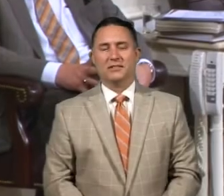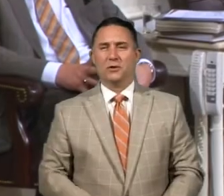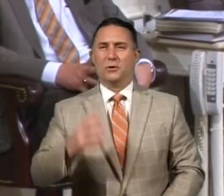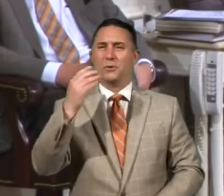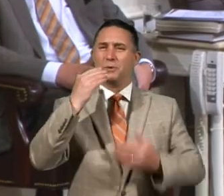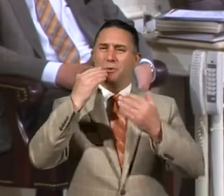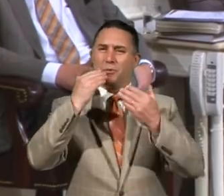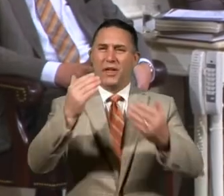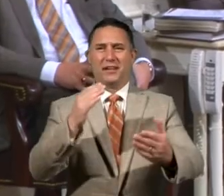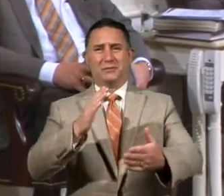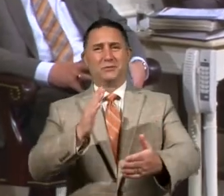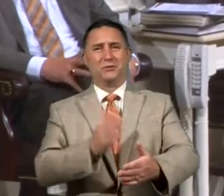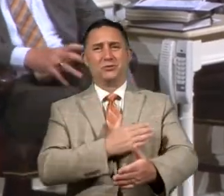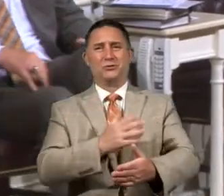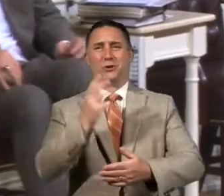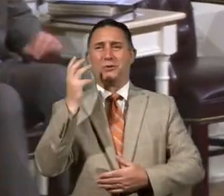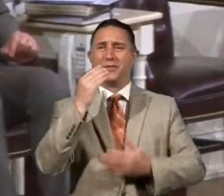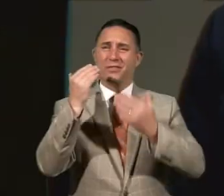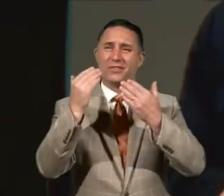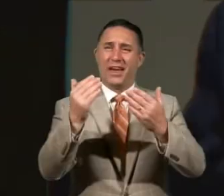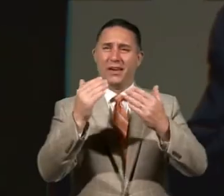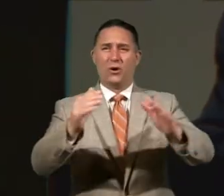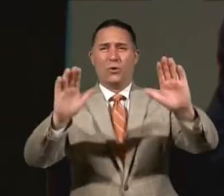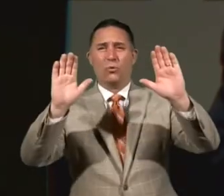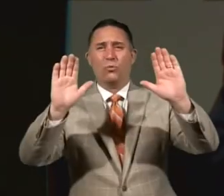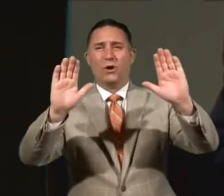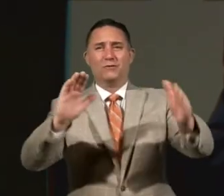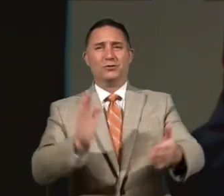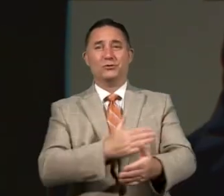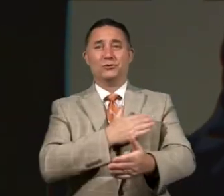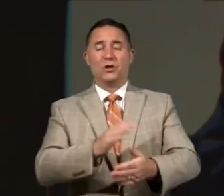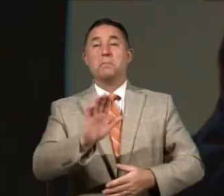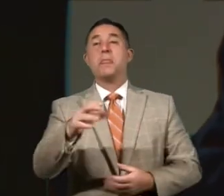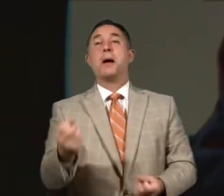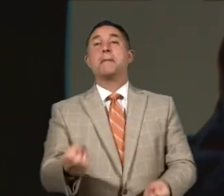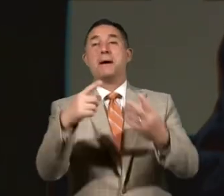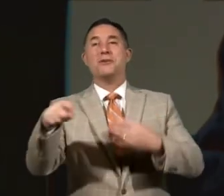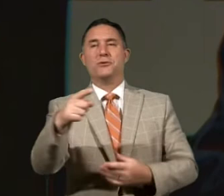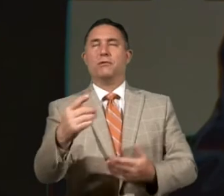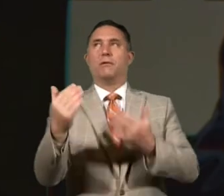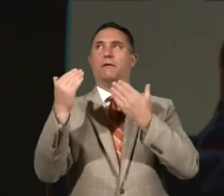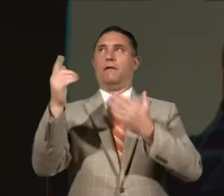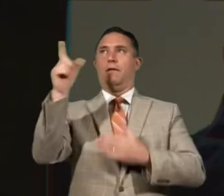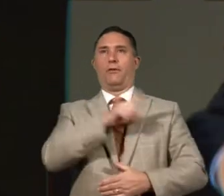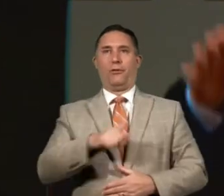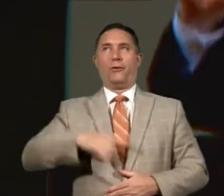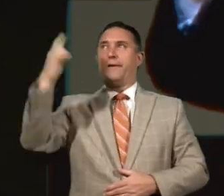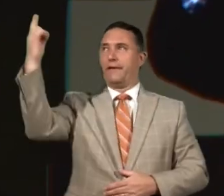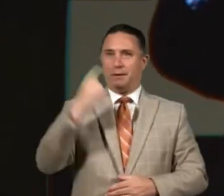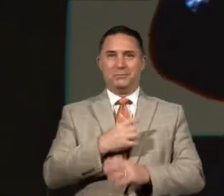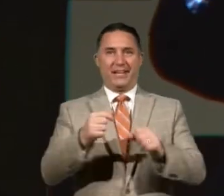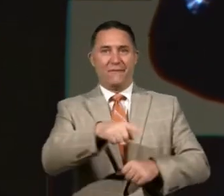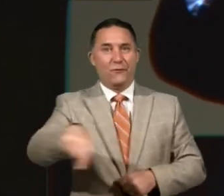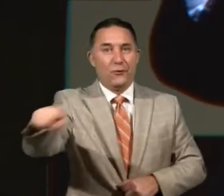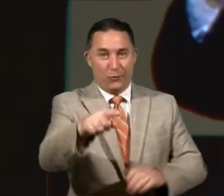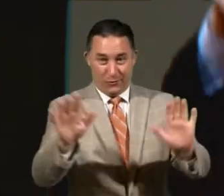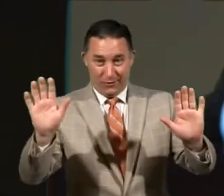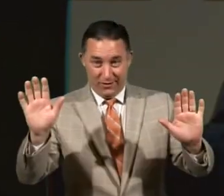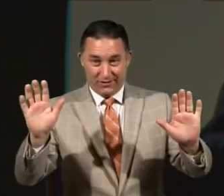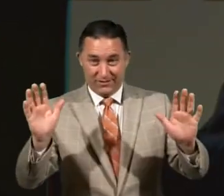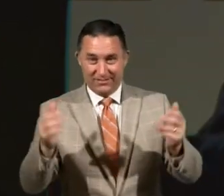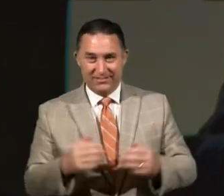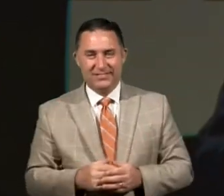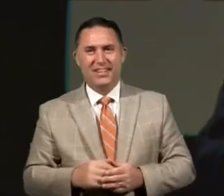Oh, thank you for that. Thank you. My, what a wonderful song. How many of you thankful the Lord's came to you? Amen. May